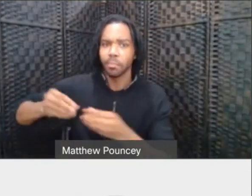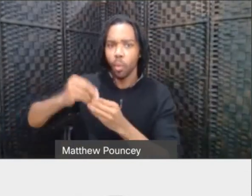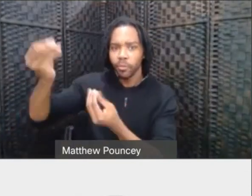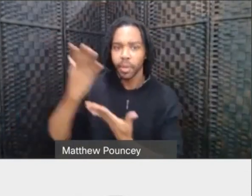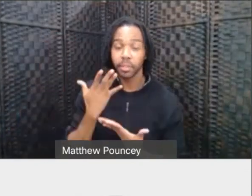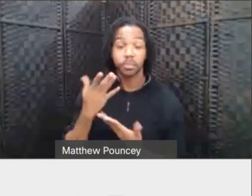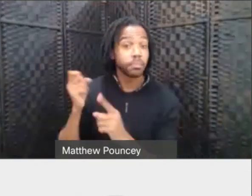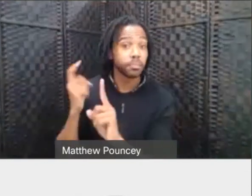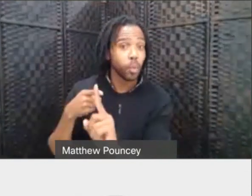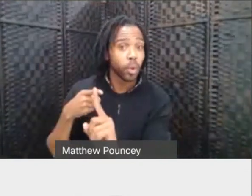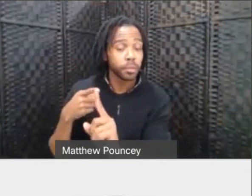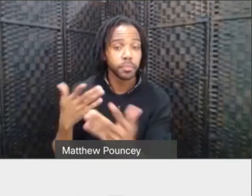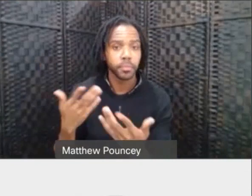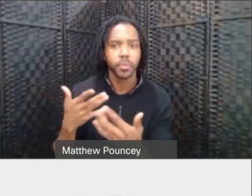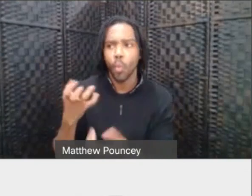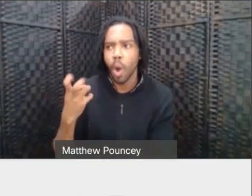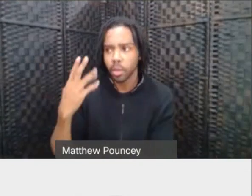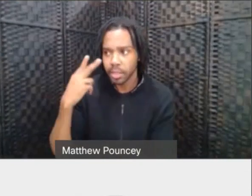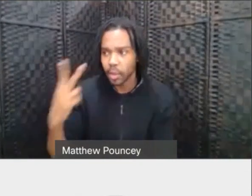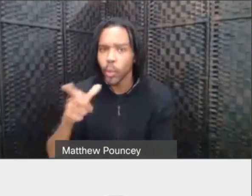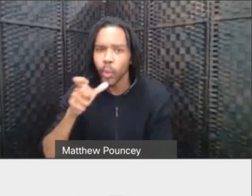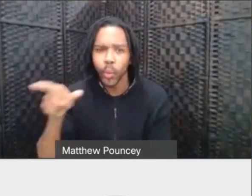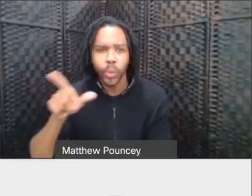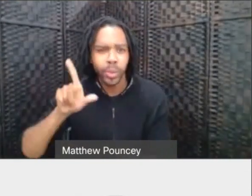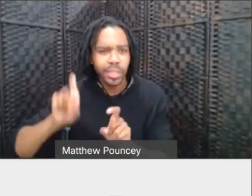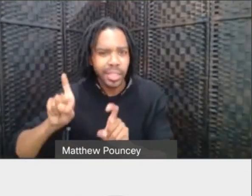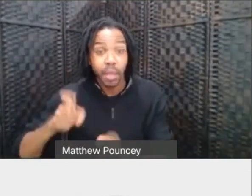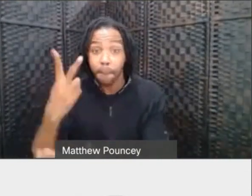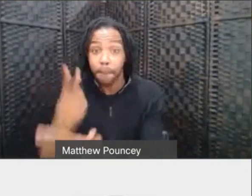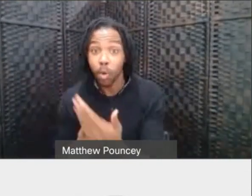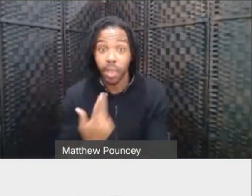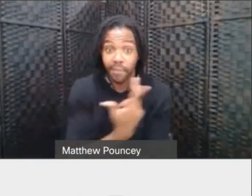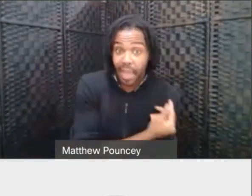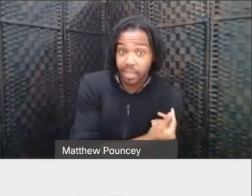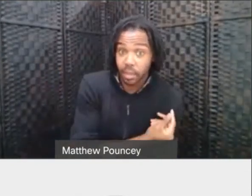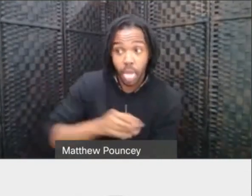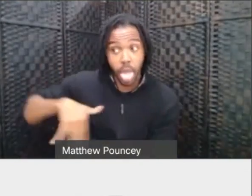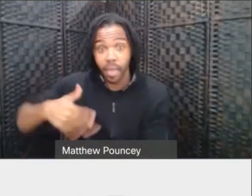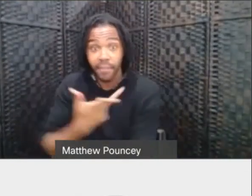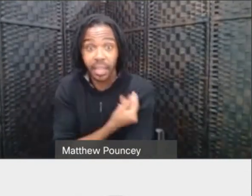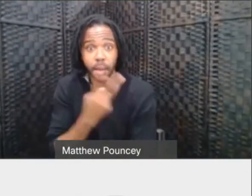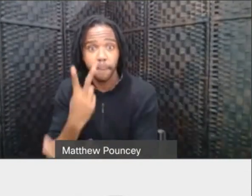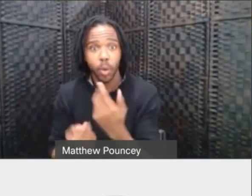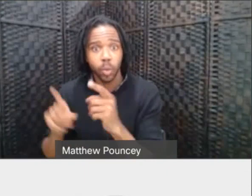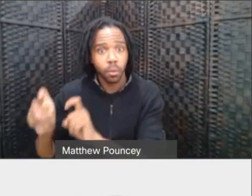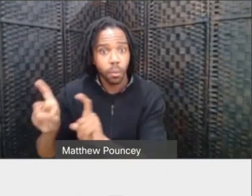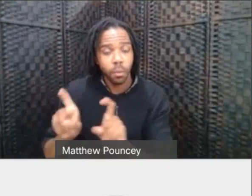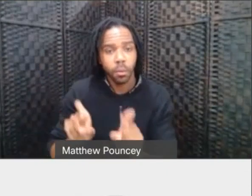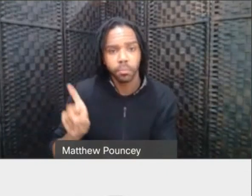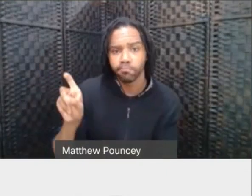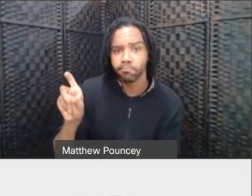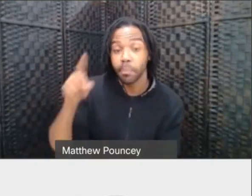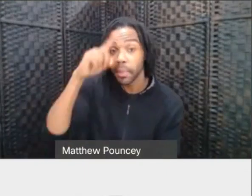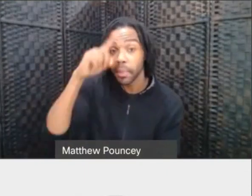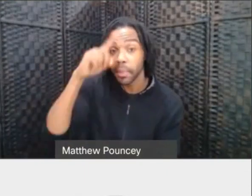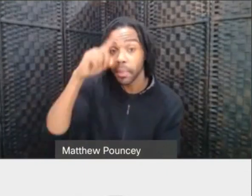is who are you testing? Are you testing both vaccinated and unvaccinated? Because people may